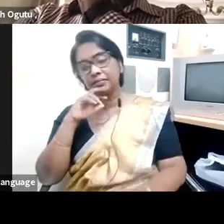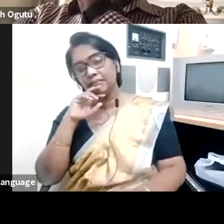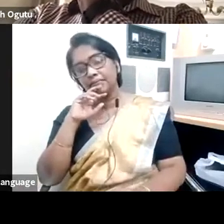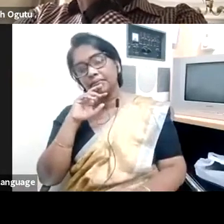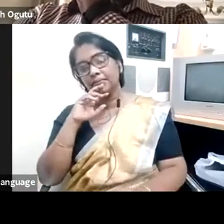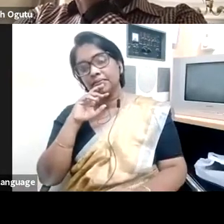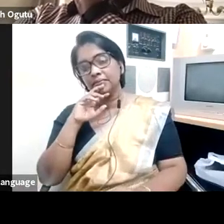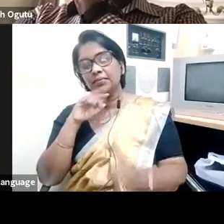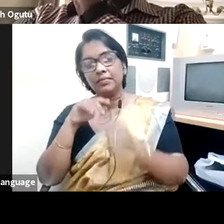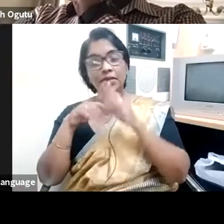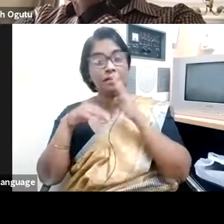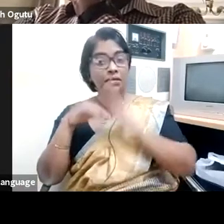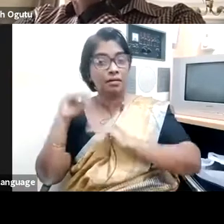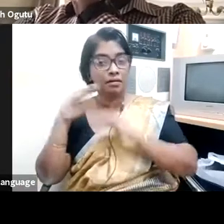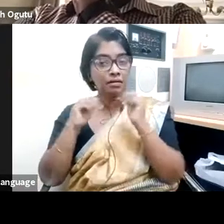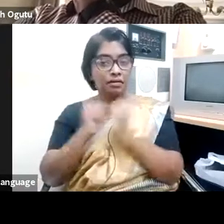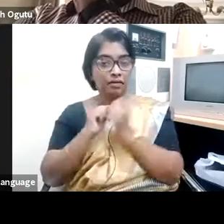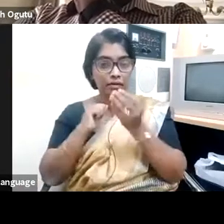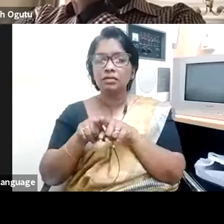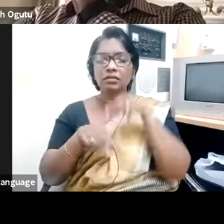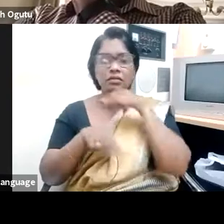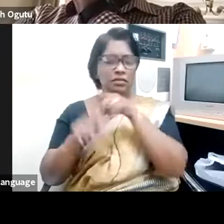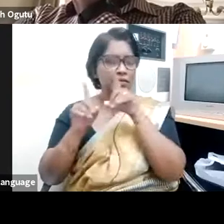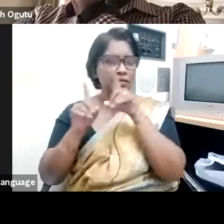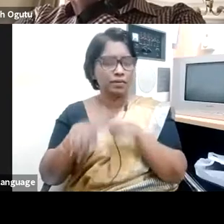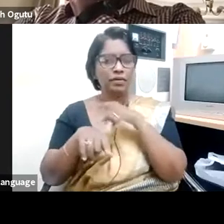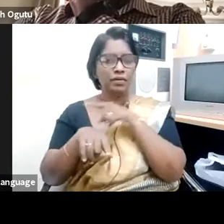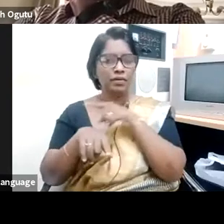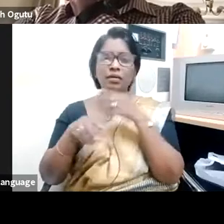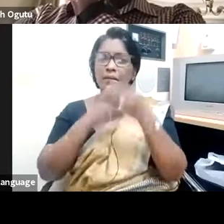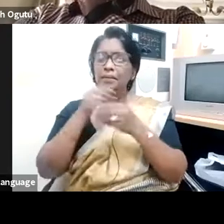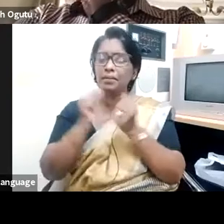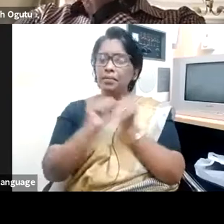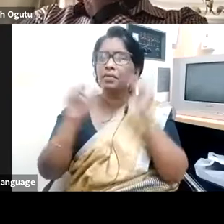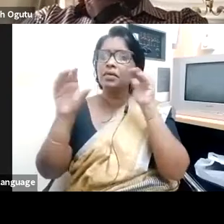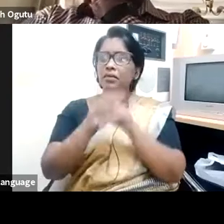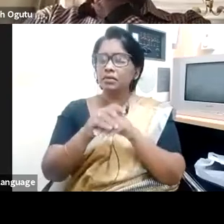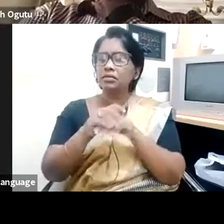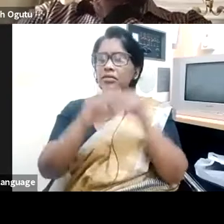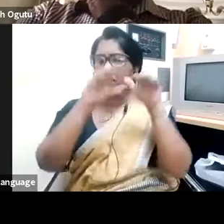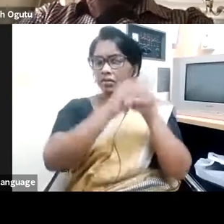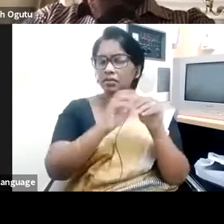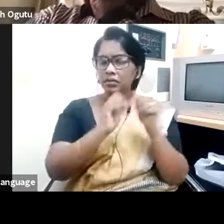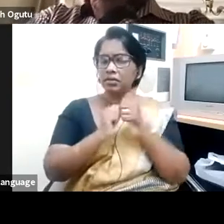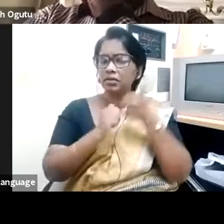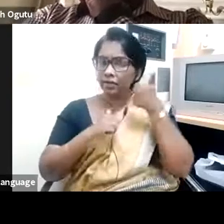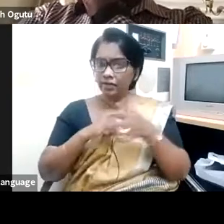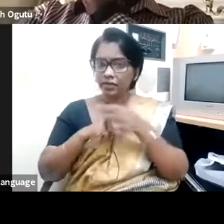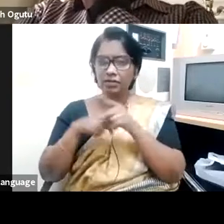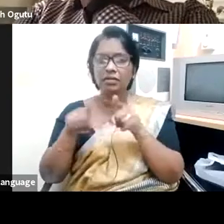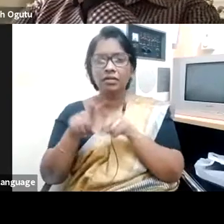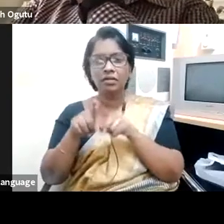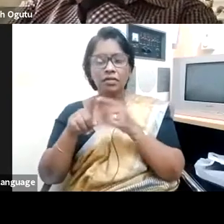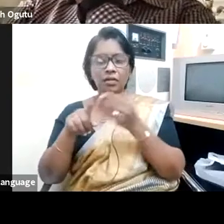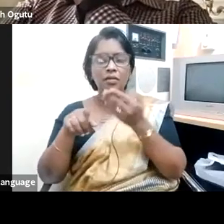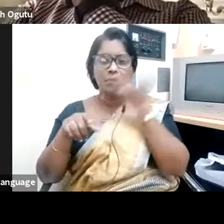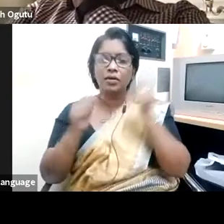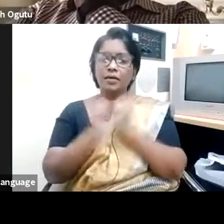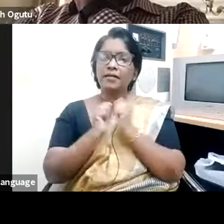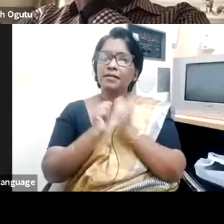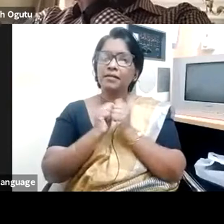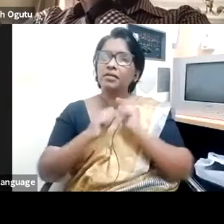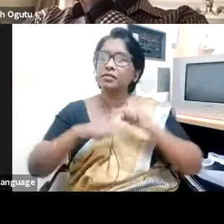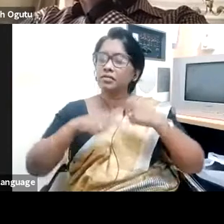potential contributions from these approaches to the business? I think it's very possible to apply, Fadil. I think